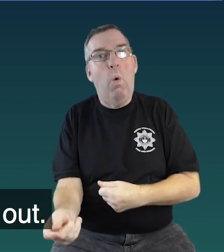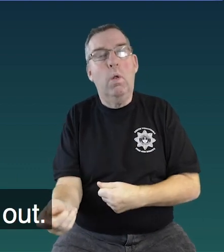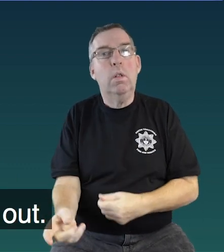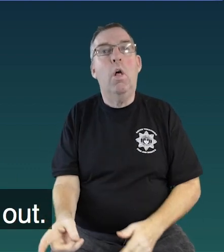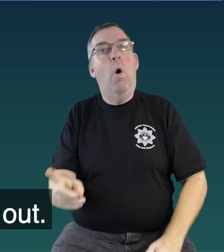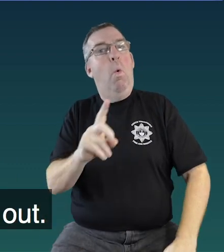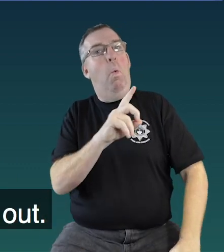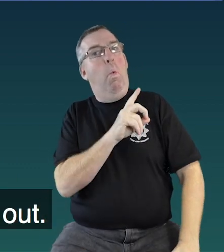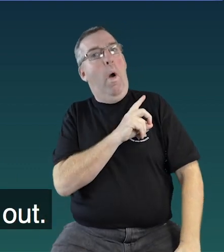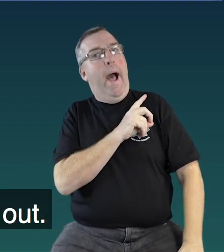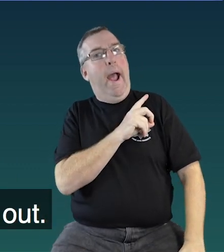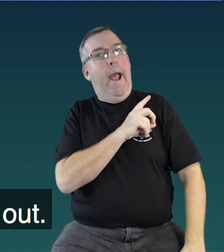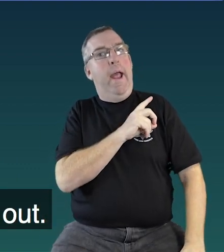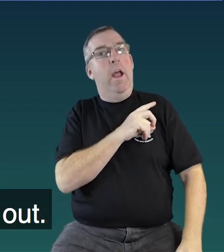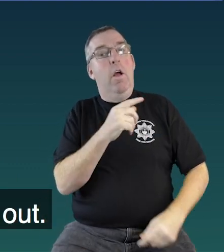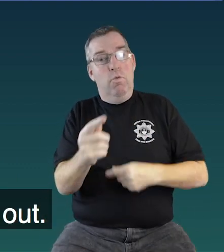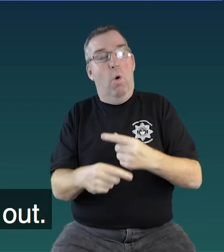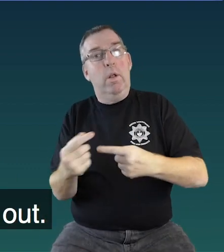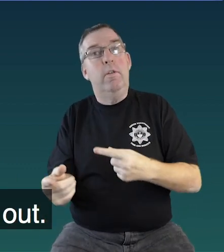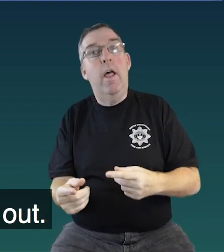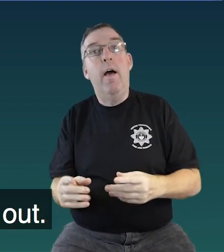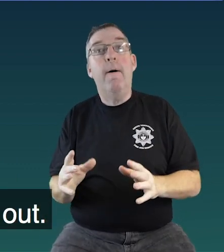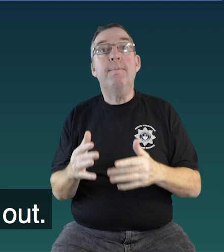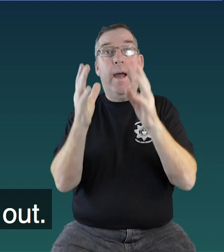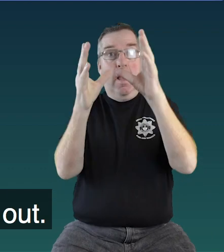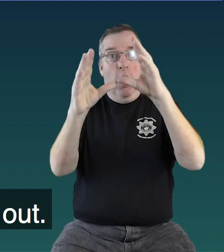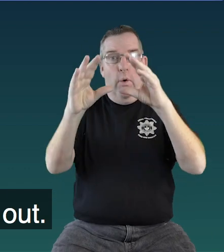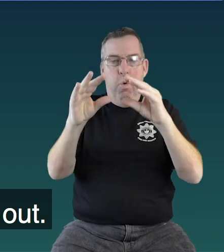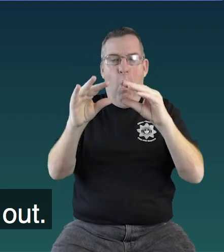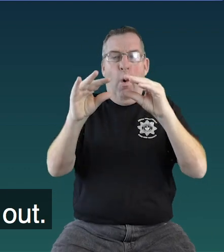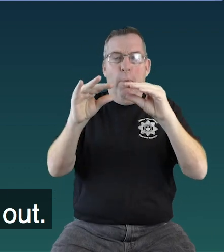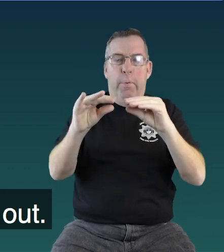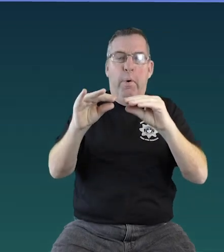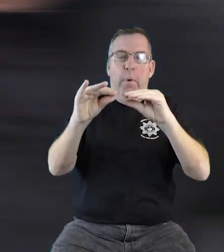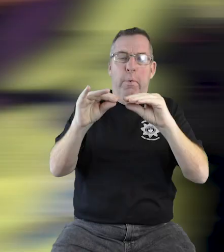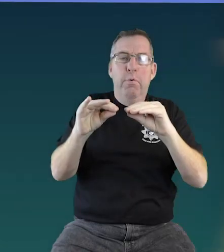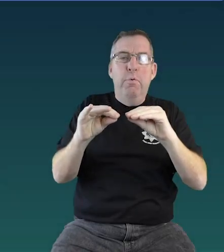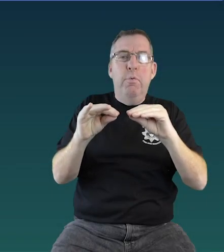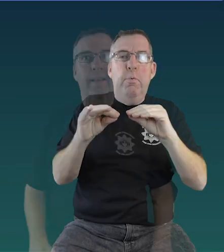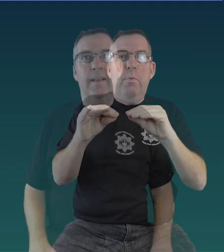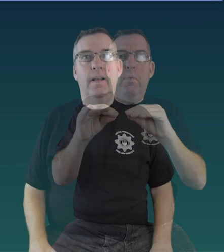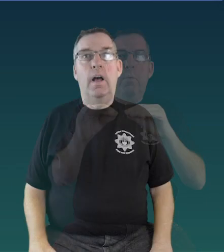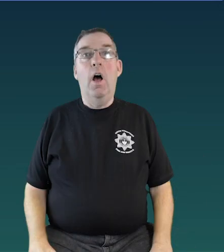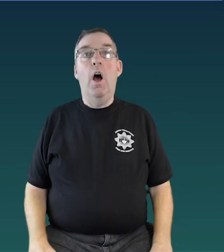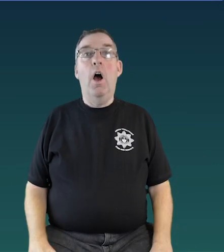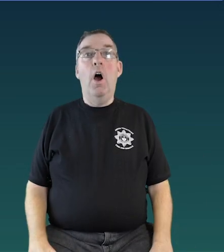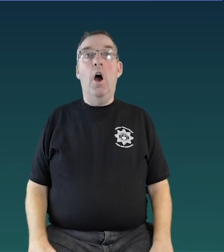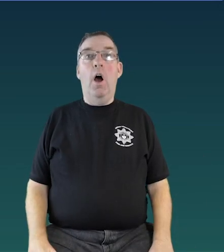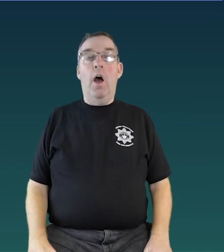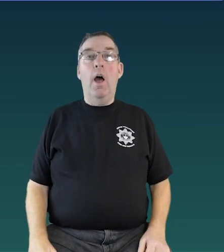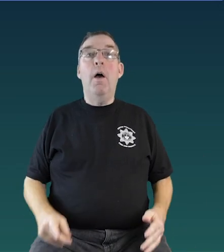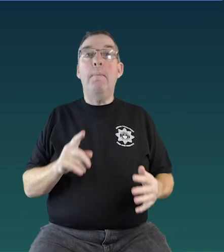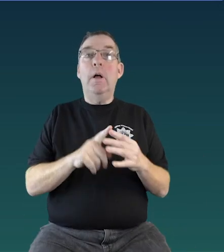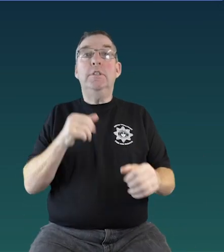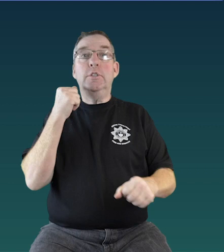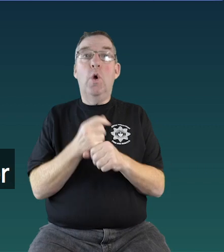dropping to the ground and rolling over, you smother the flames and put them out. We all know the number to call in an emergency,